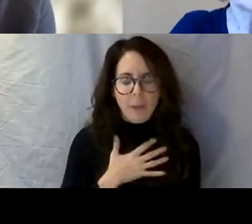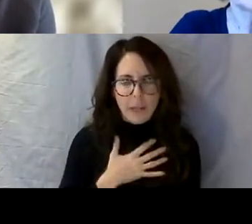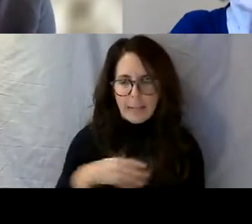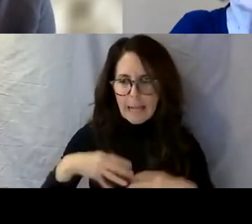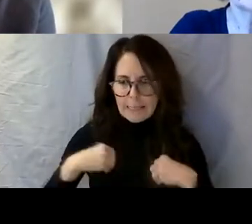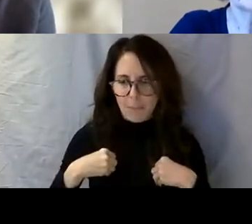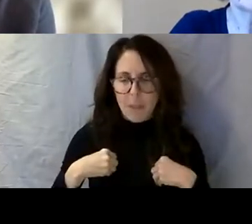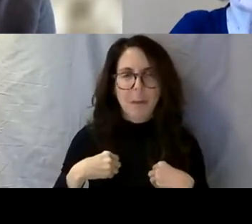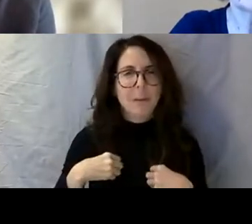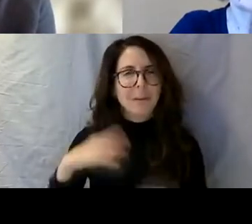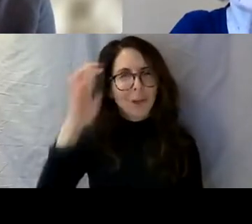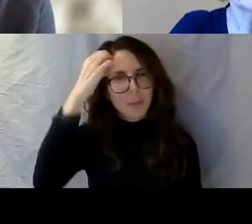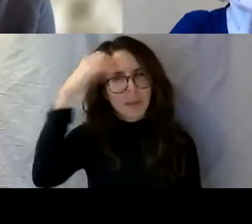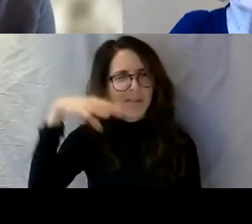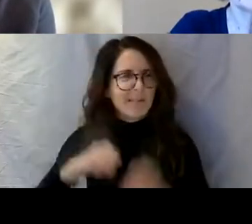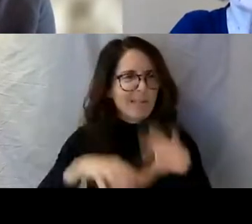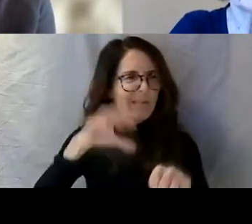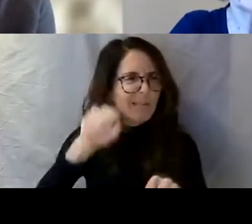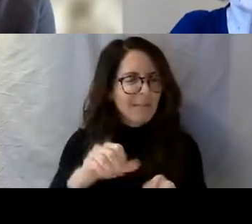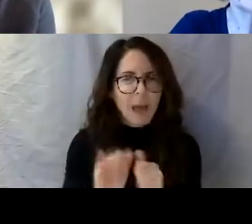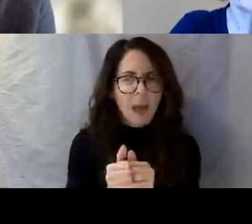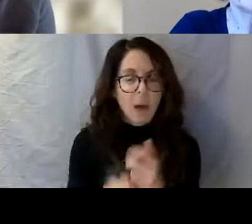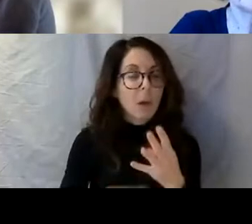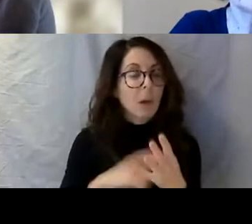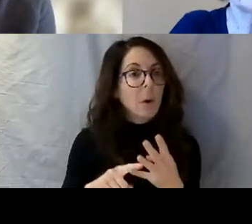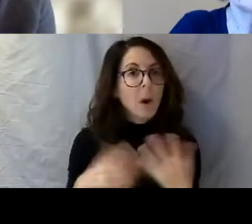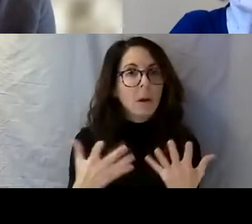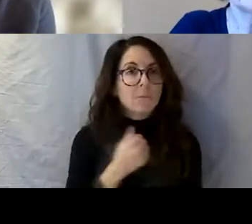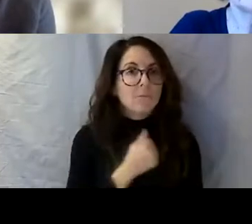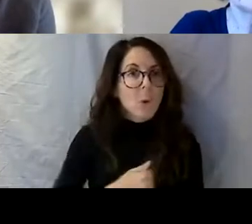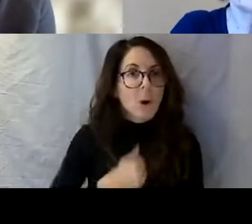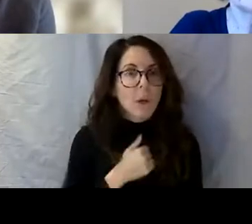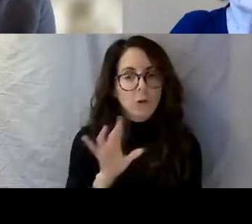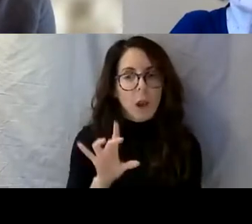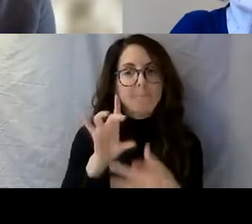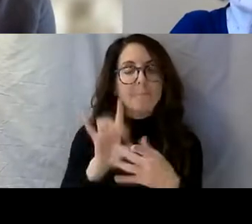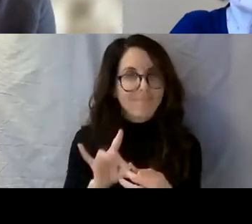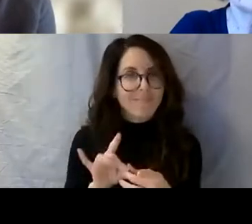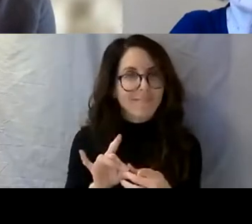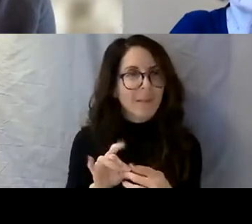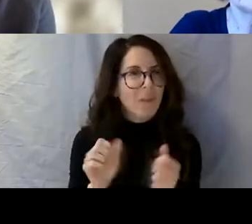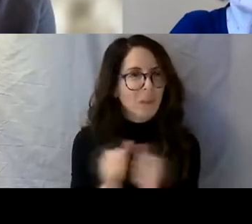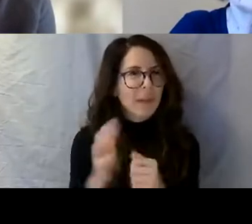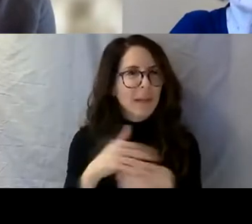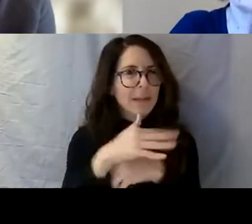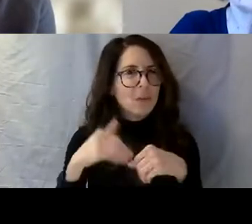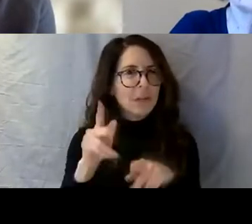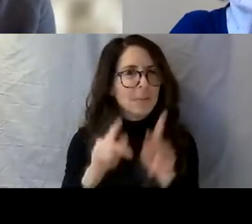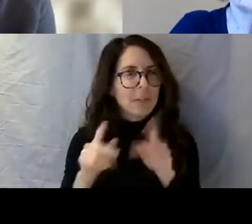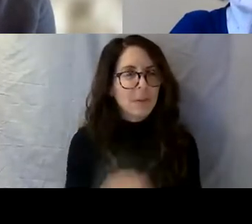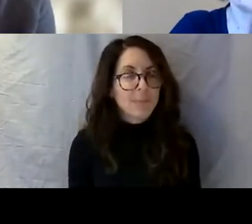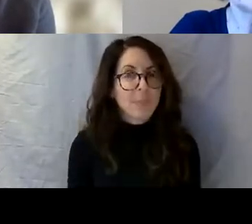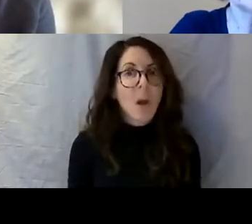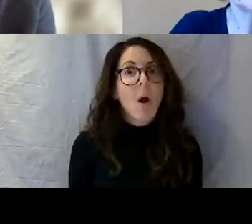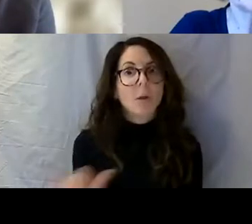and the opportunity of reconciliation with Indigenous peoples of Canada. We're also coping with the pressures on philanthropic